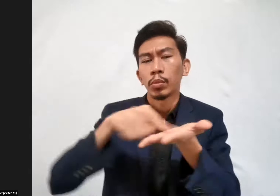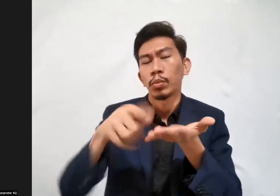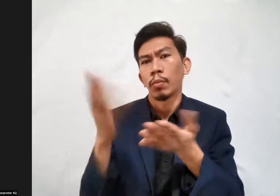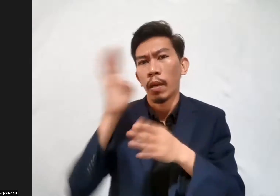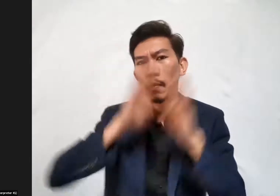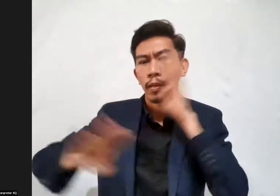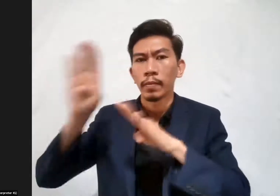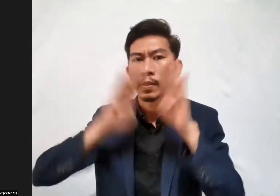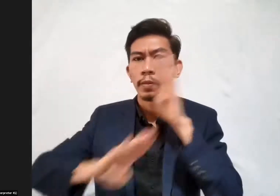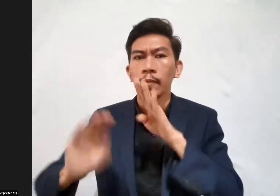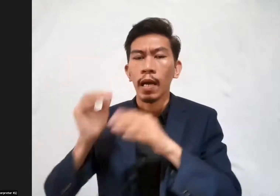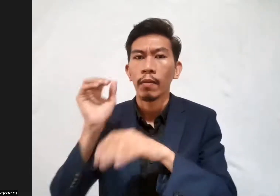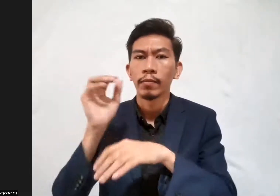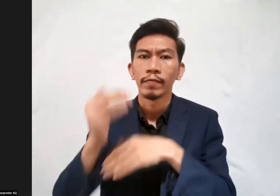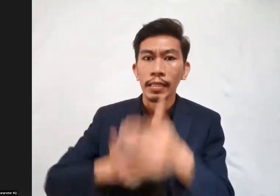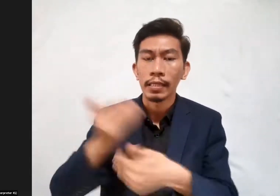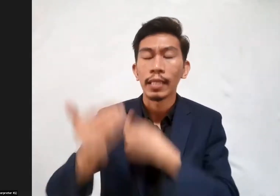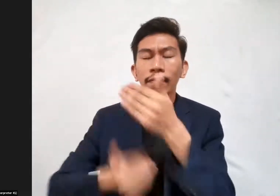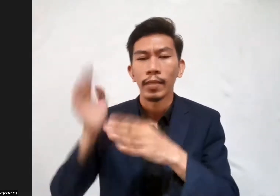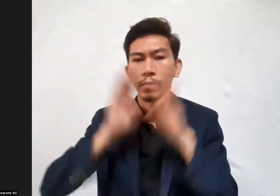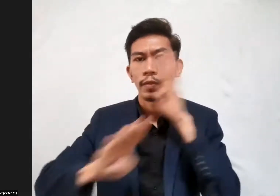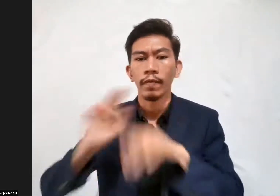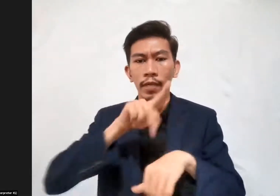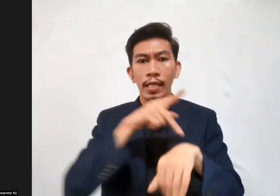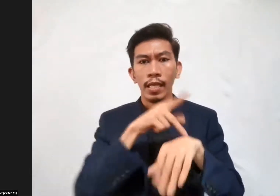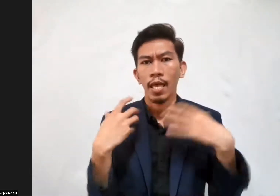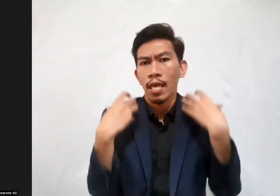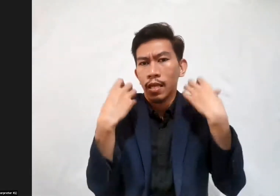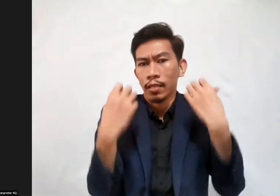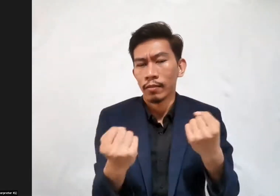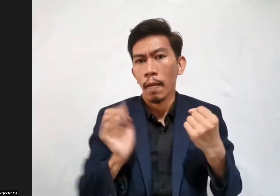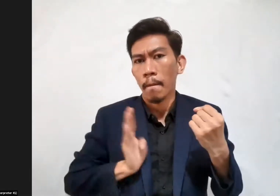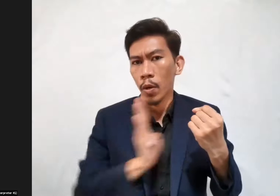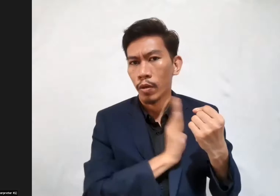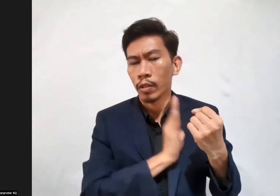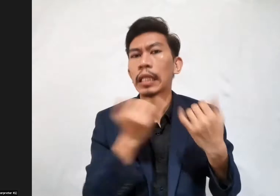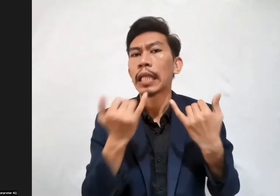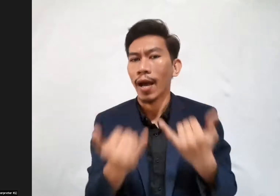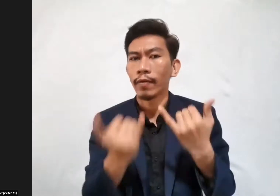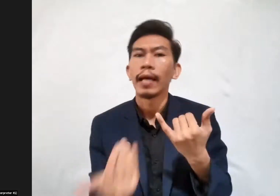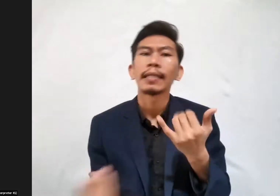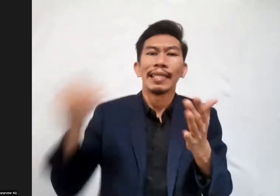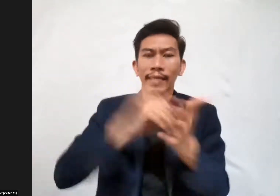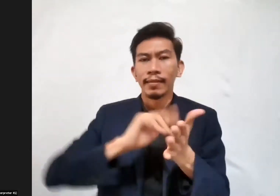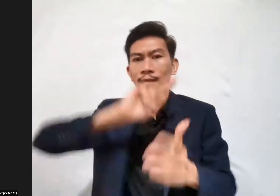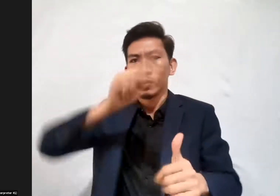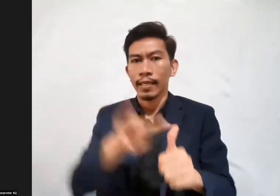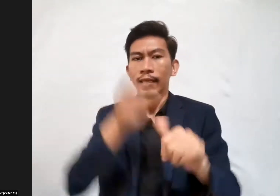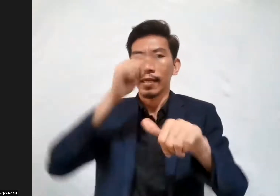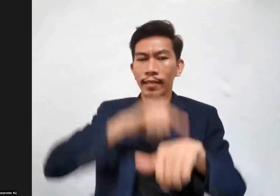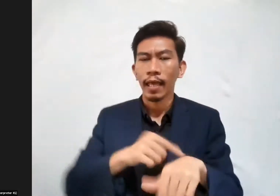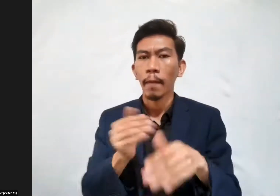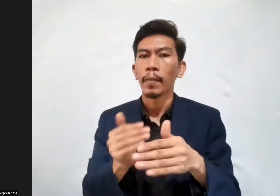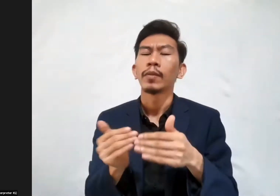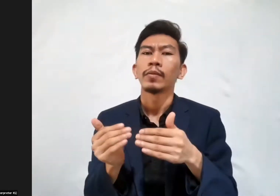should, because DOH is the chairman of the PhilHealth board, I think we should do now a second round of advancing